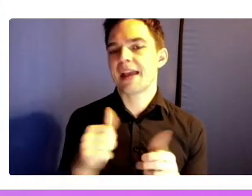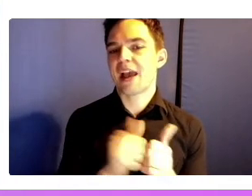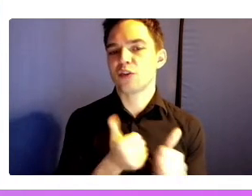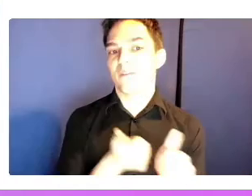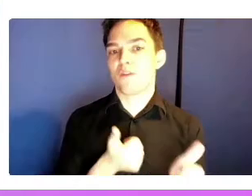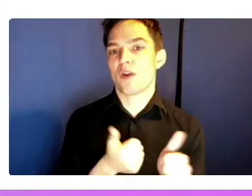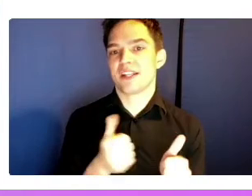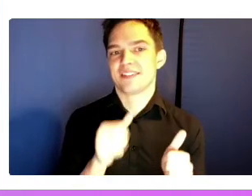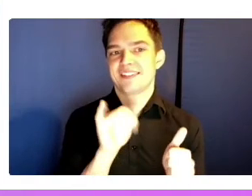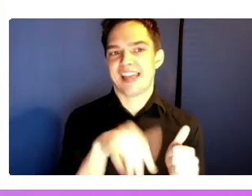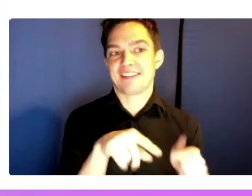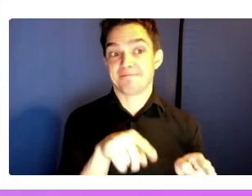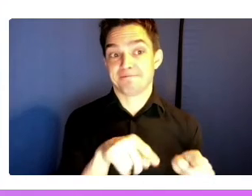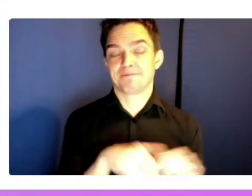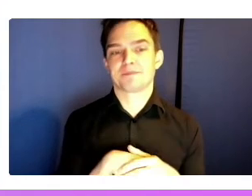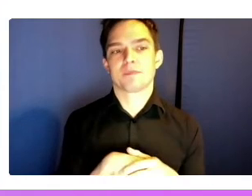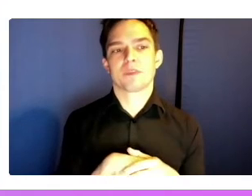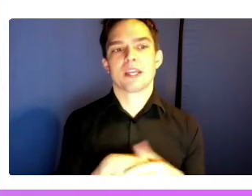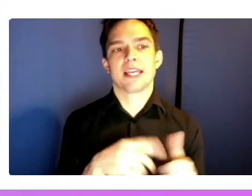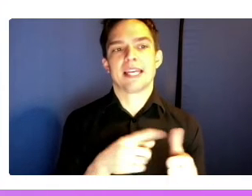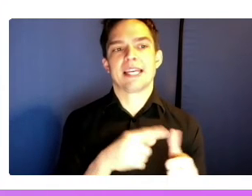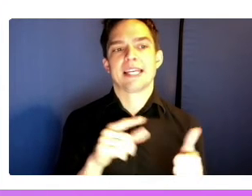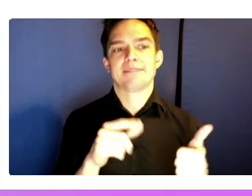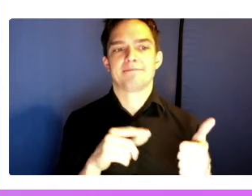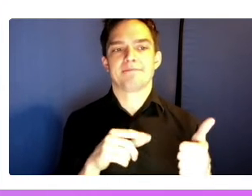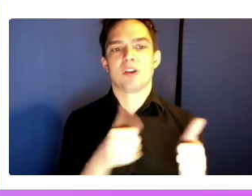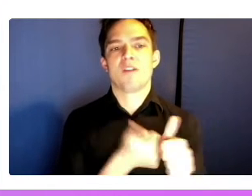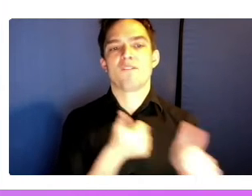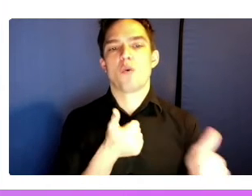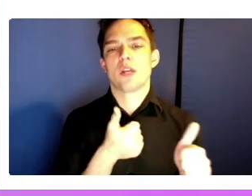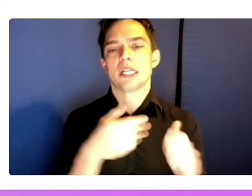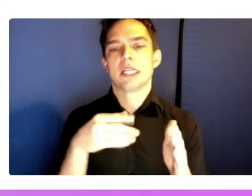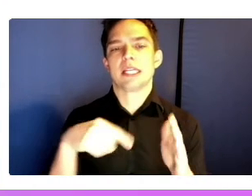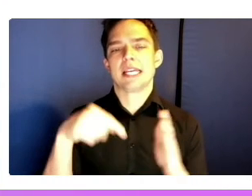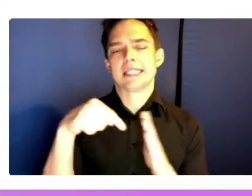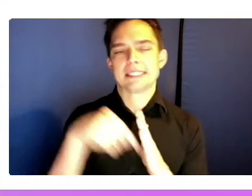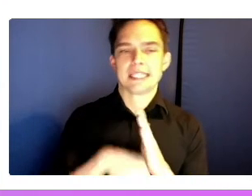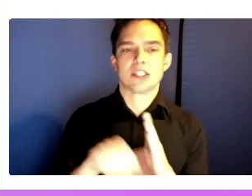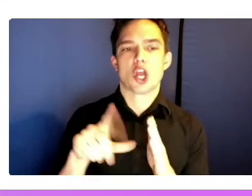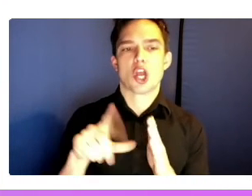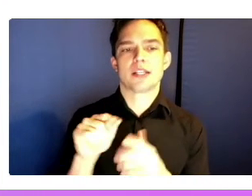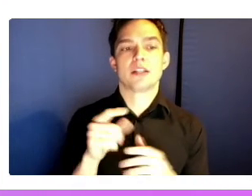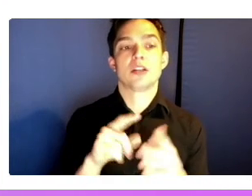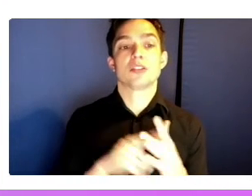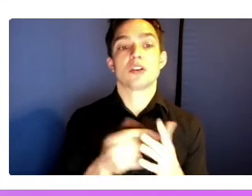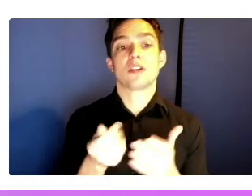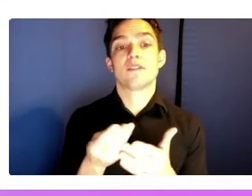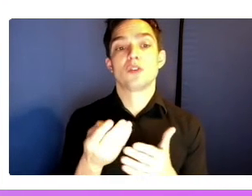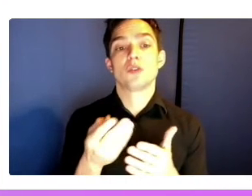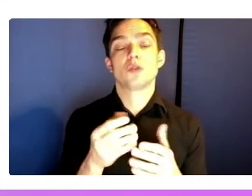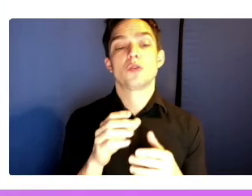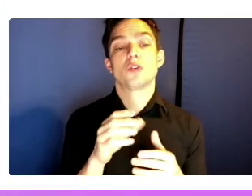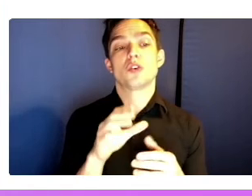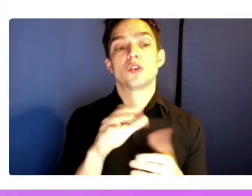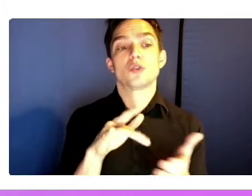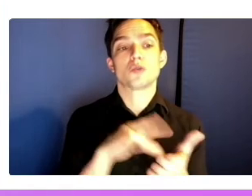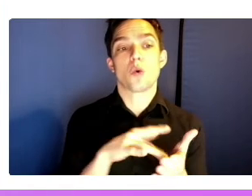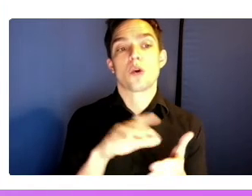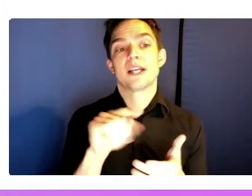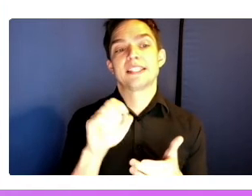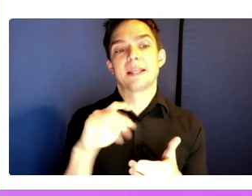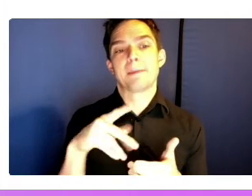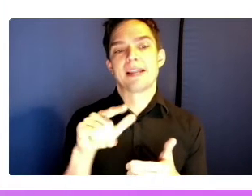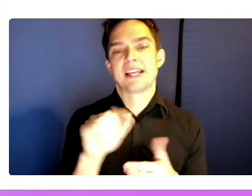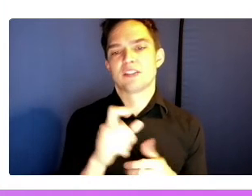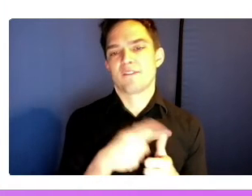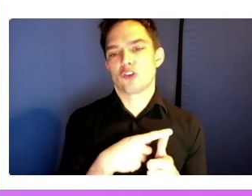Okay. Tip 1, avoid extensive audits. Start with a few core templates first. And I know you're